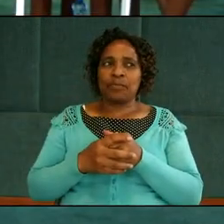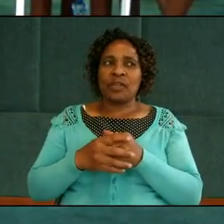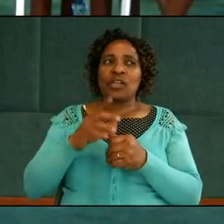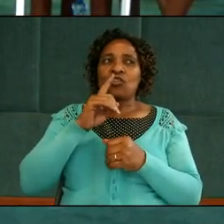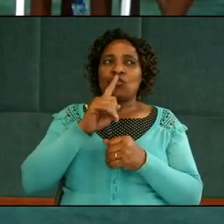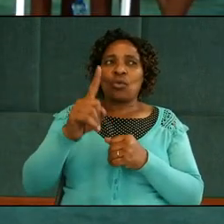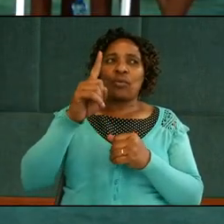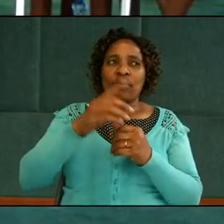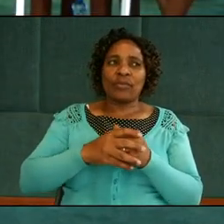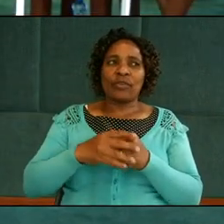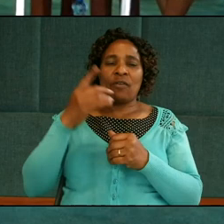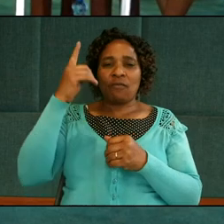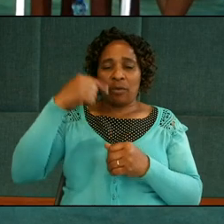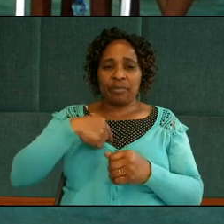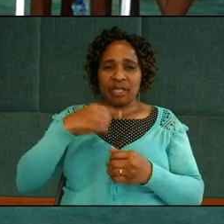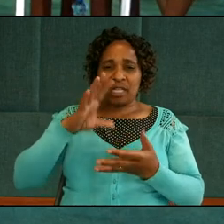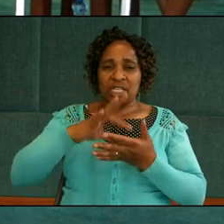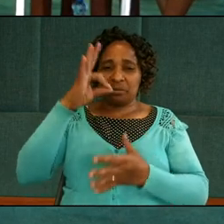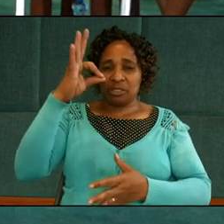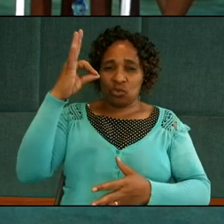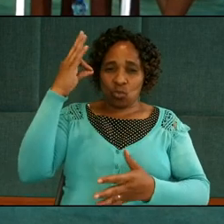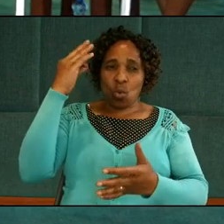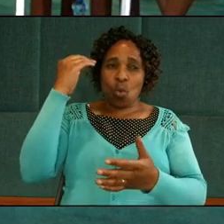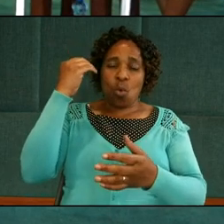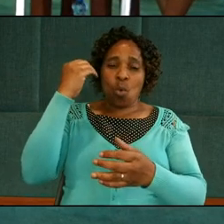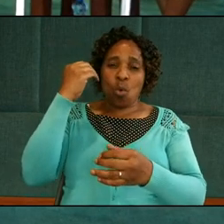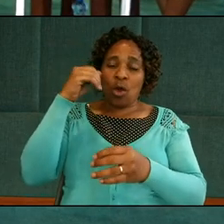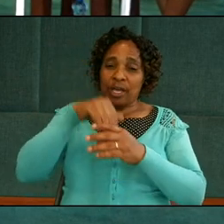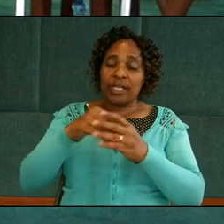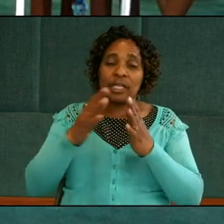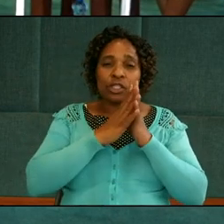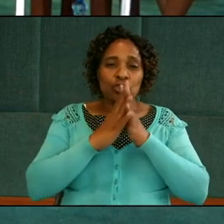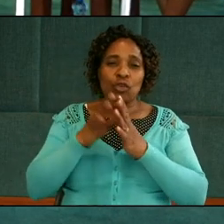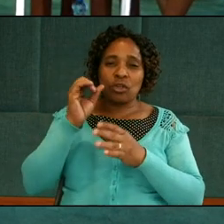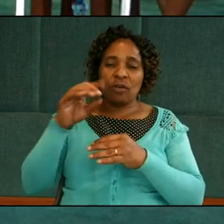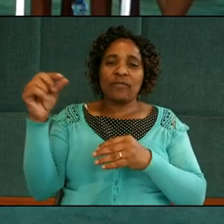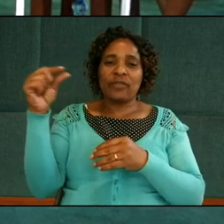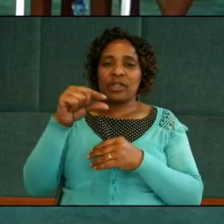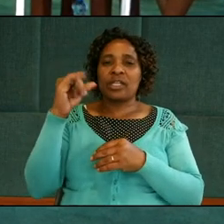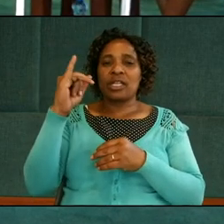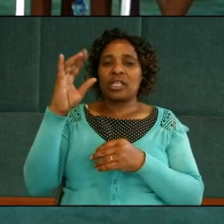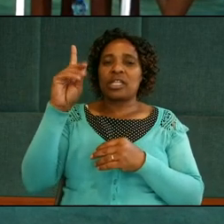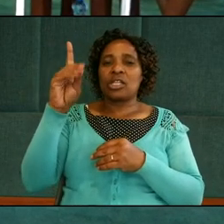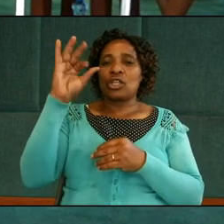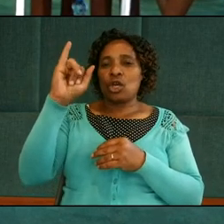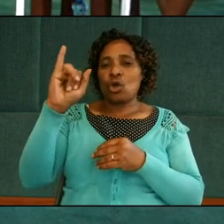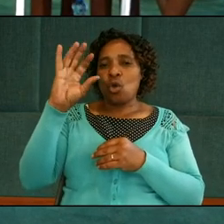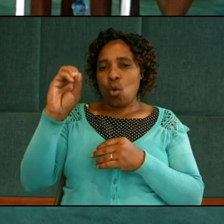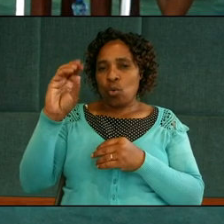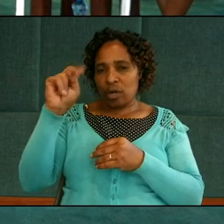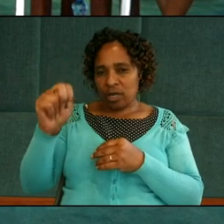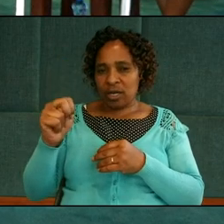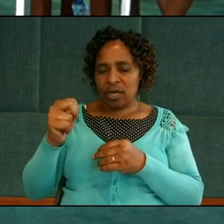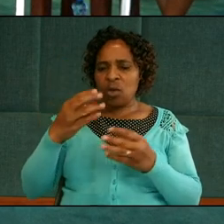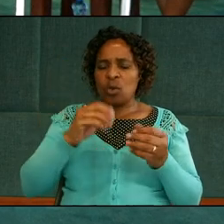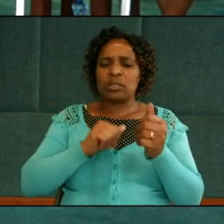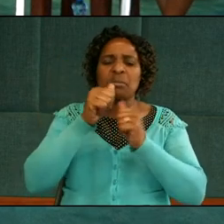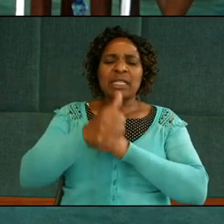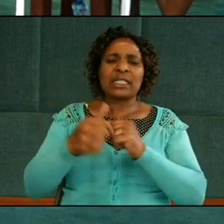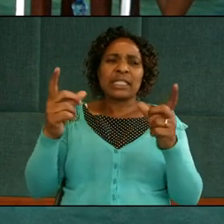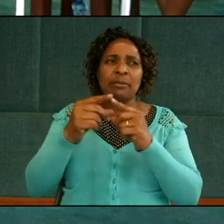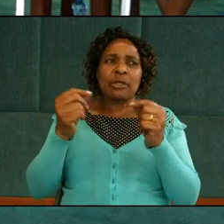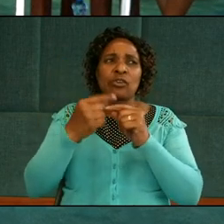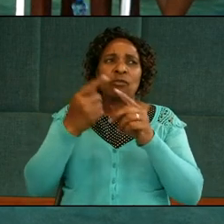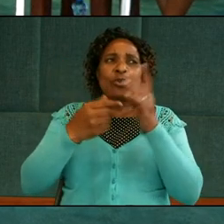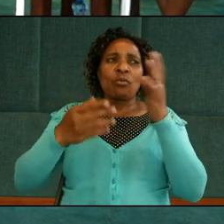So, for me, the spiritual leader in the story of Gideon was passing the message from